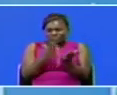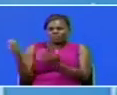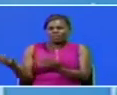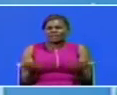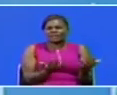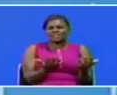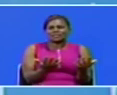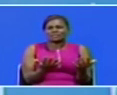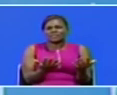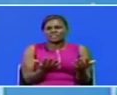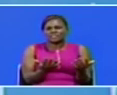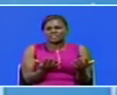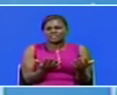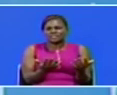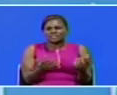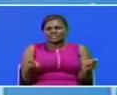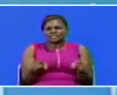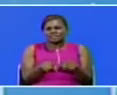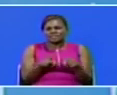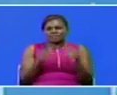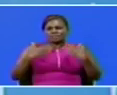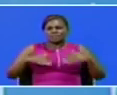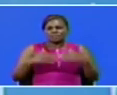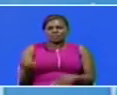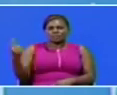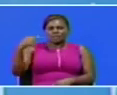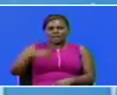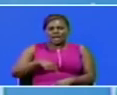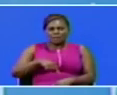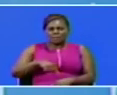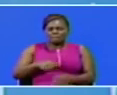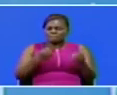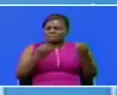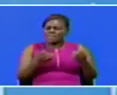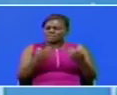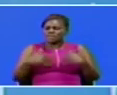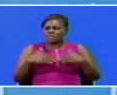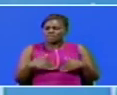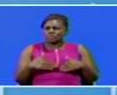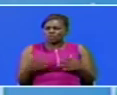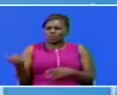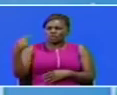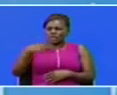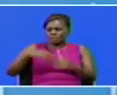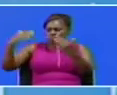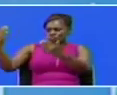and the amount of people who've come out to the streets, the number of people who've come out to the streets to